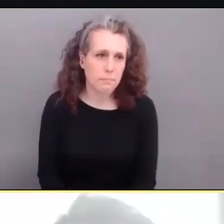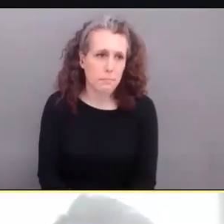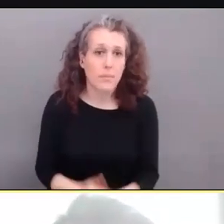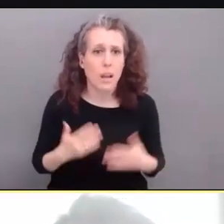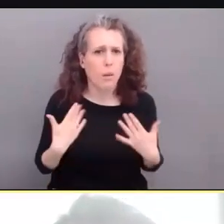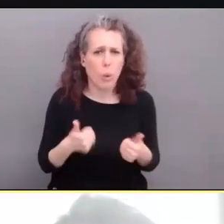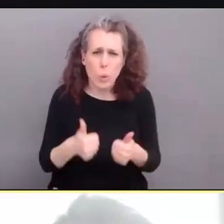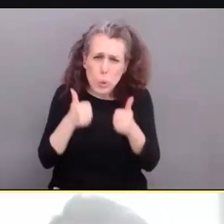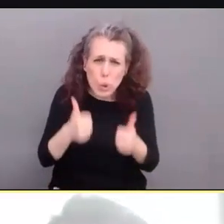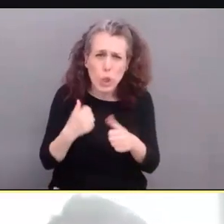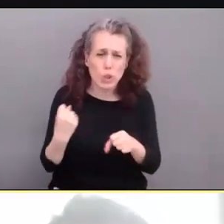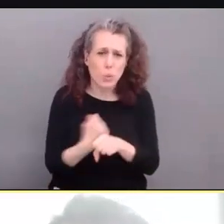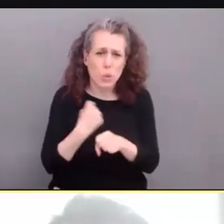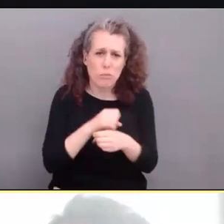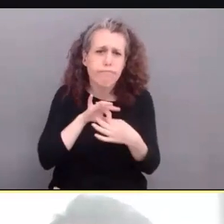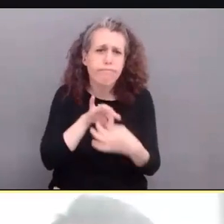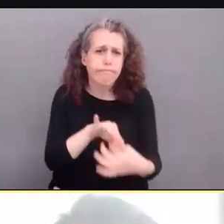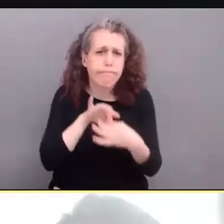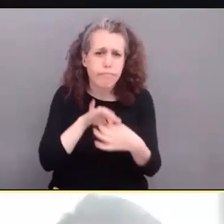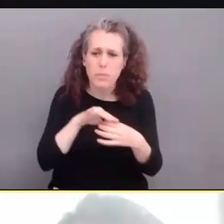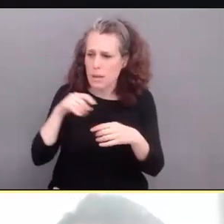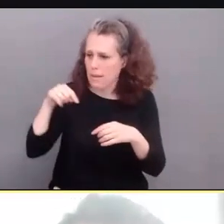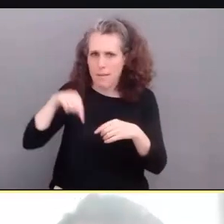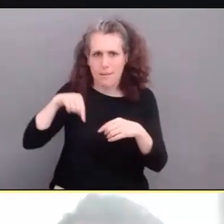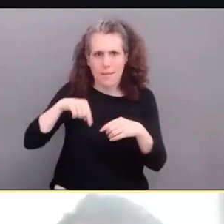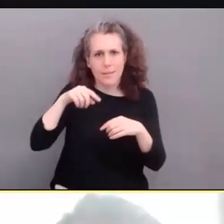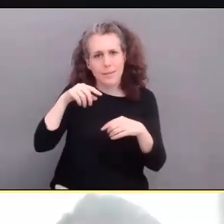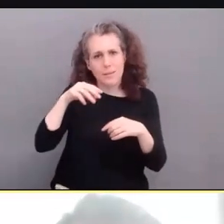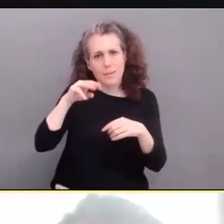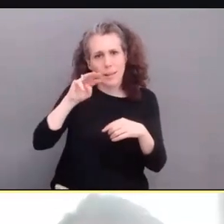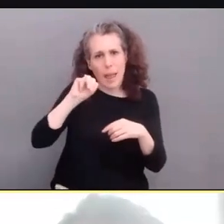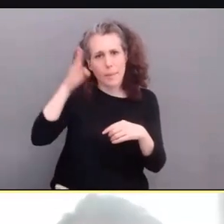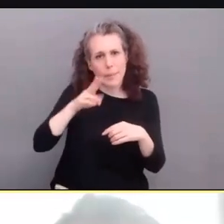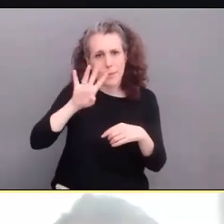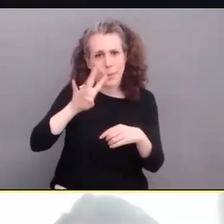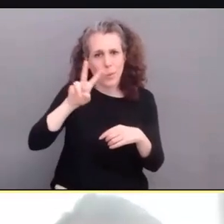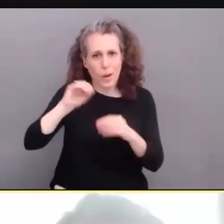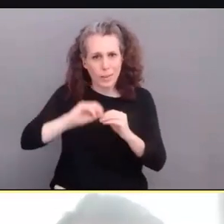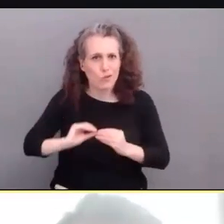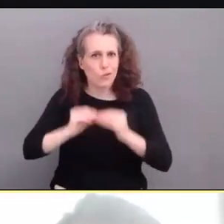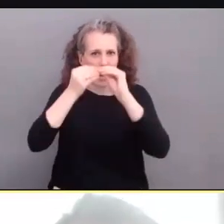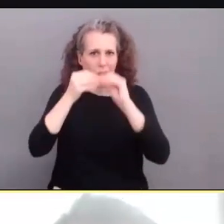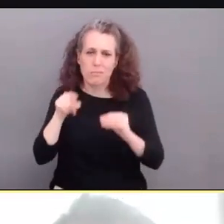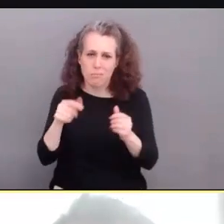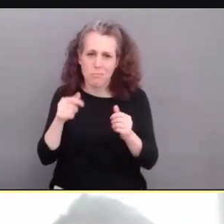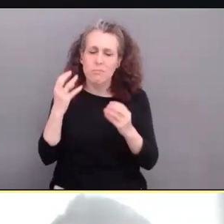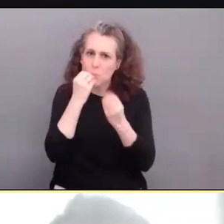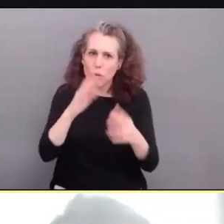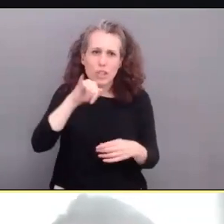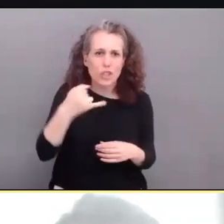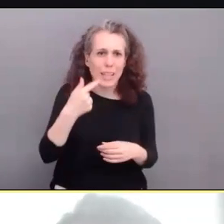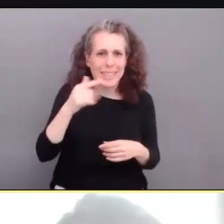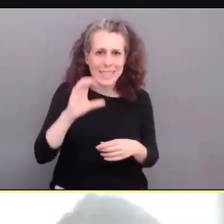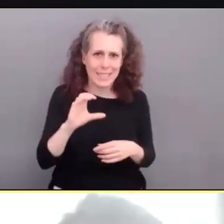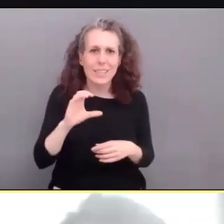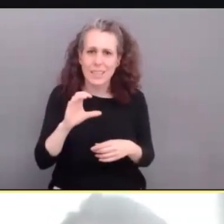with during the development of the standard in the Joint Technical Committee. But of course, things